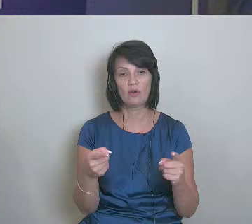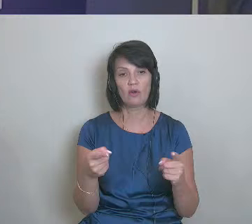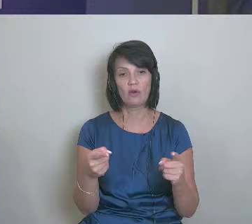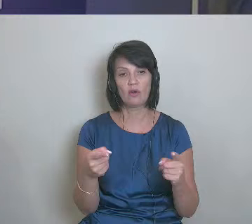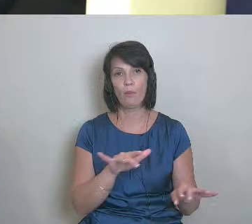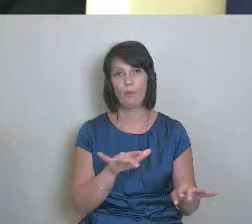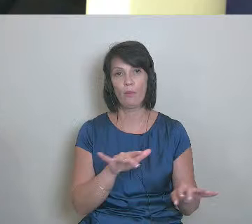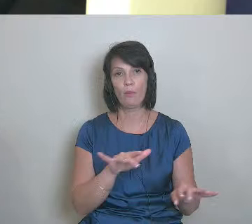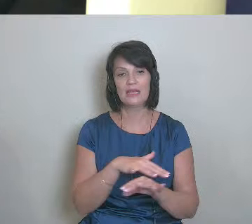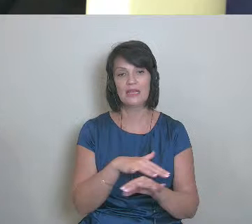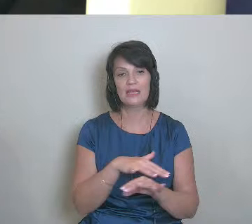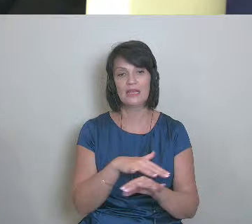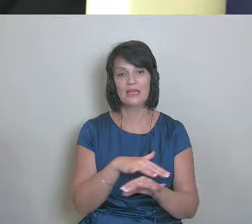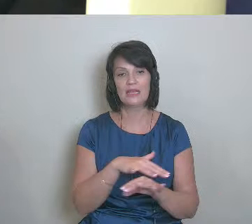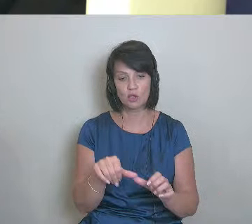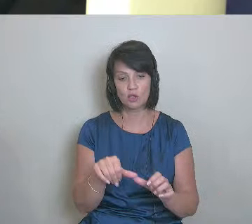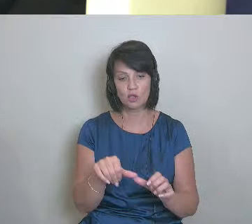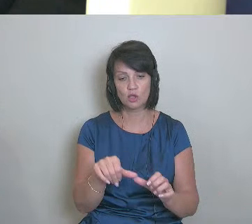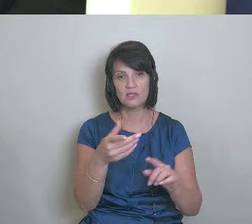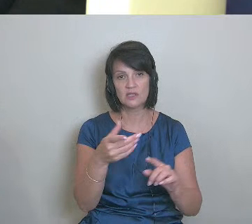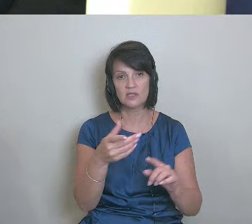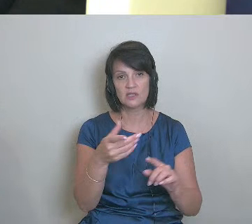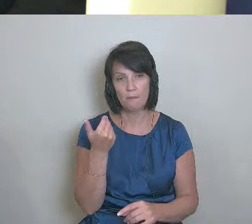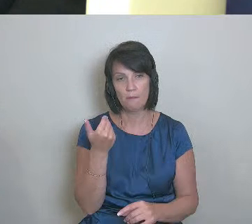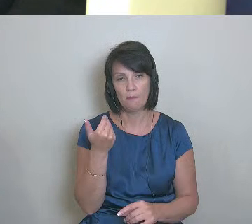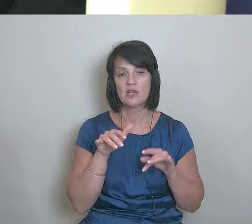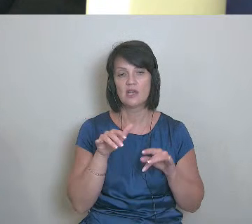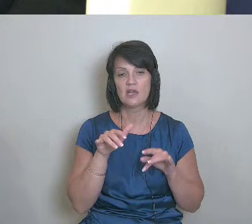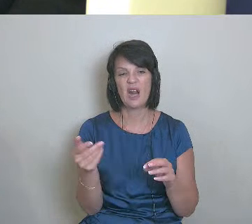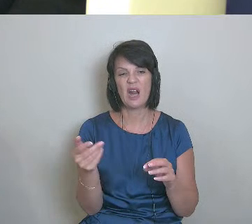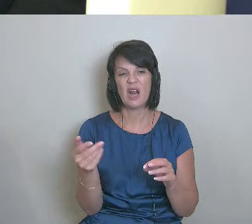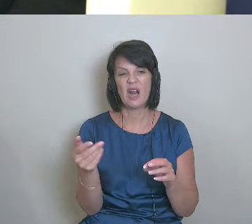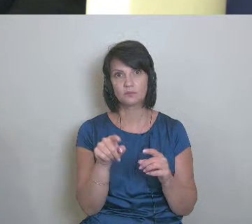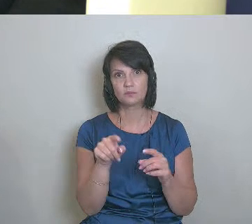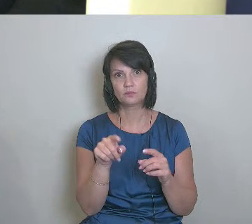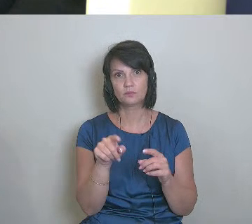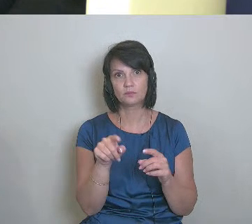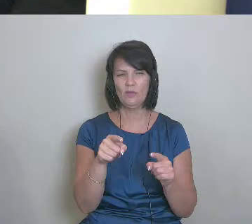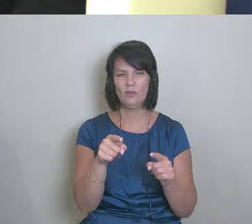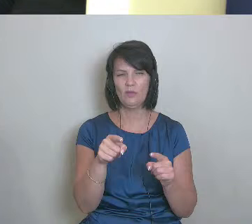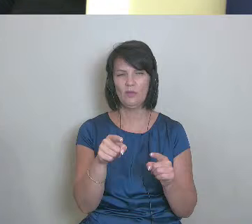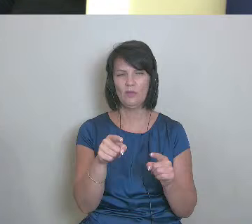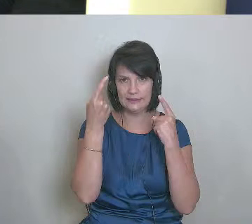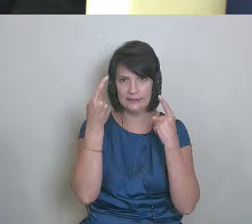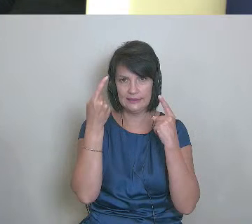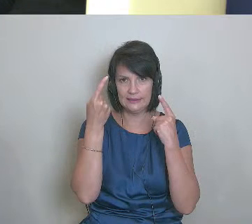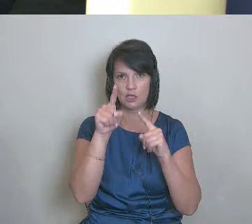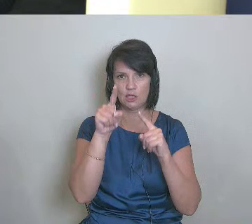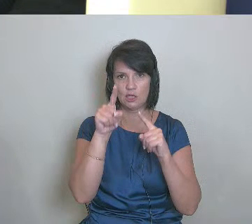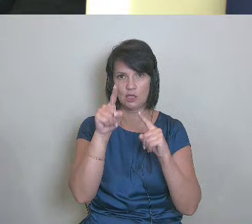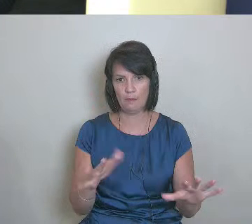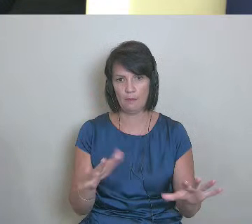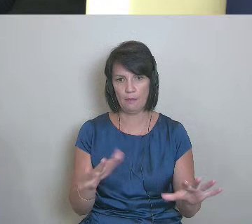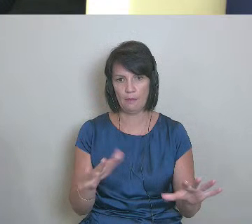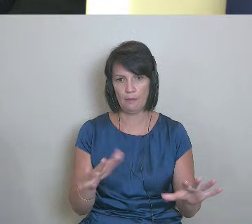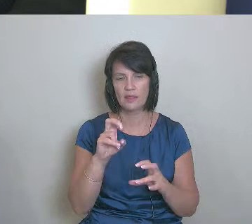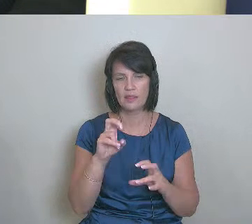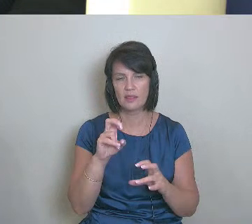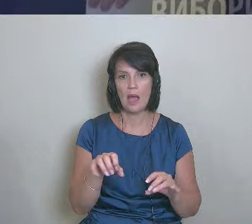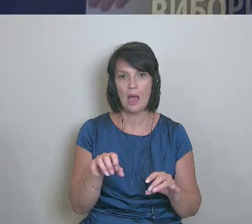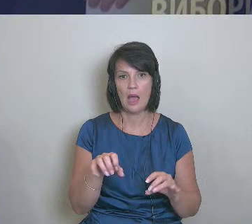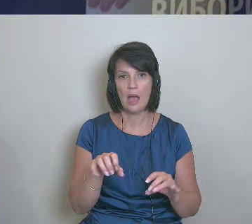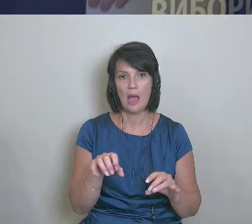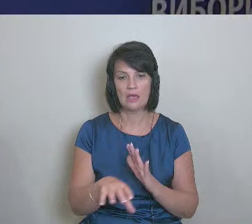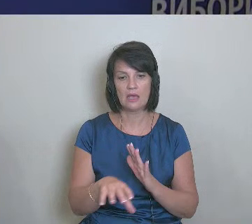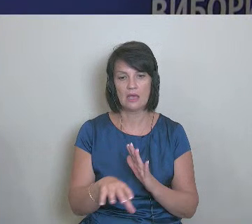the constituency election committees, but they do not exist there, so who is going to organize it? It's a technical aspect. At the local